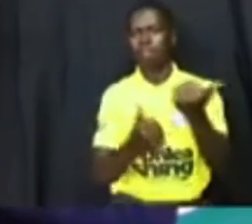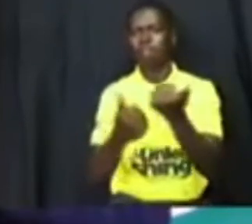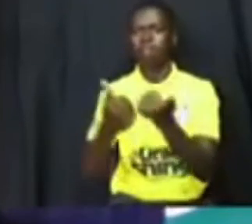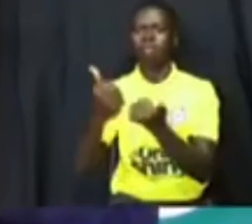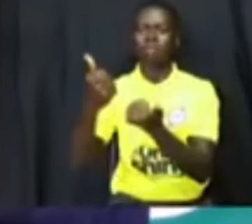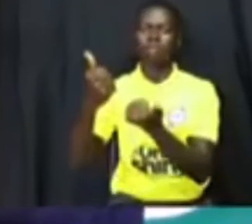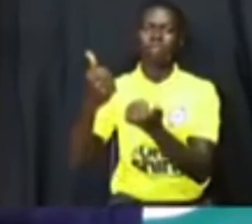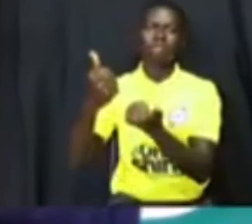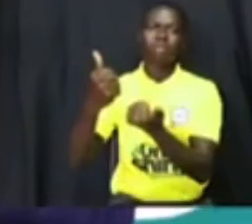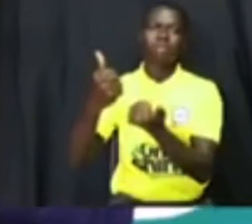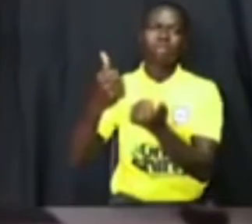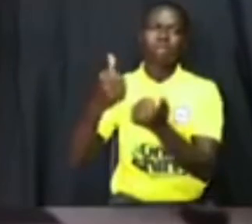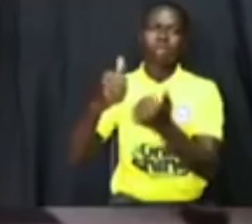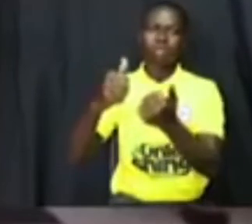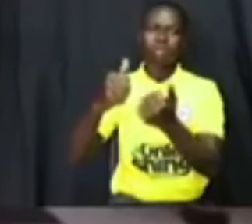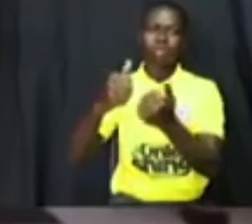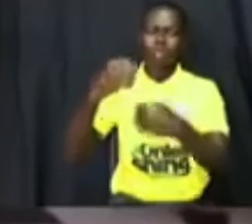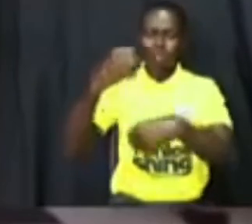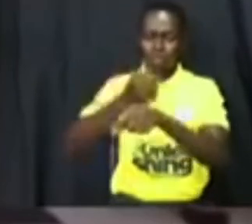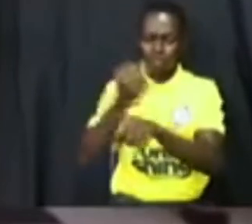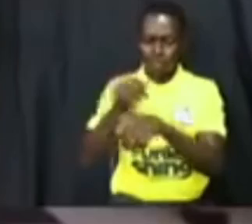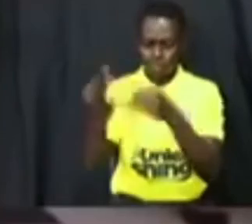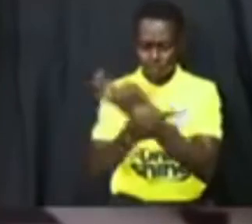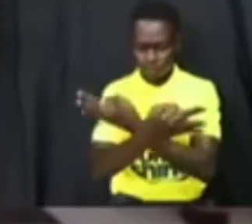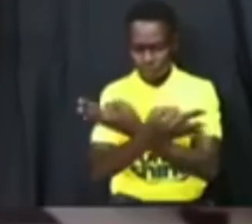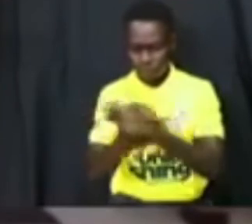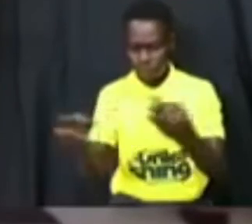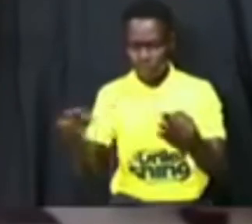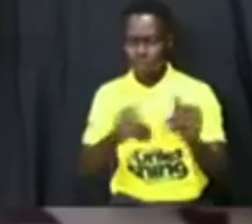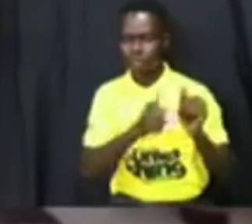unleashes the gifts of the spirit.